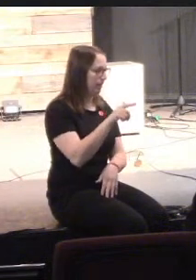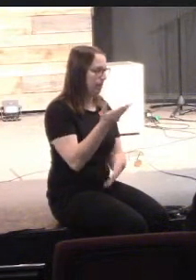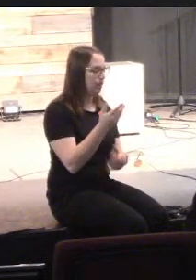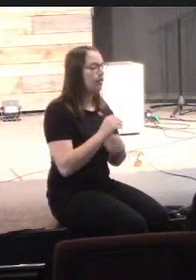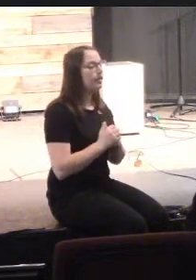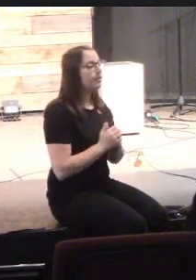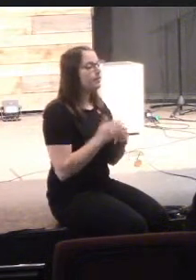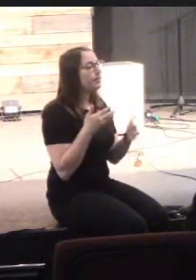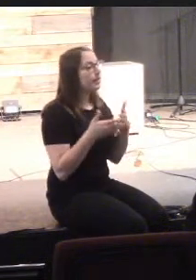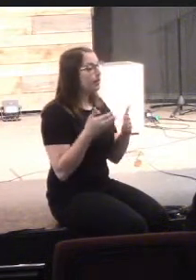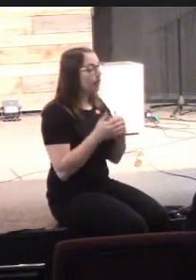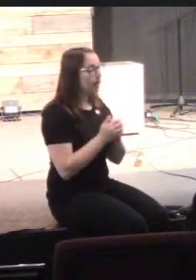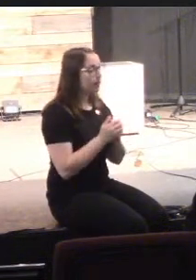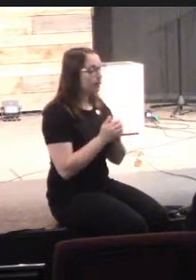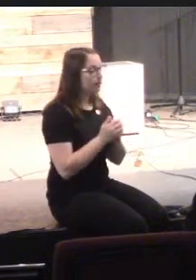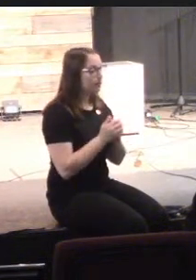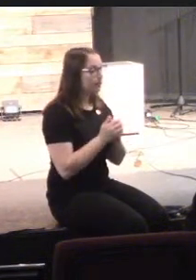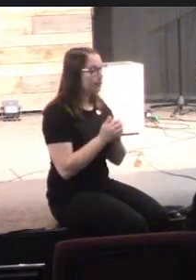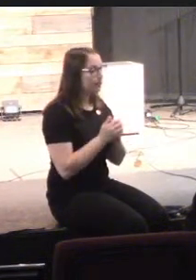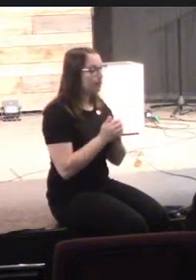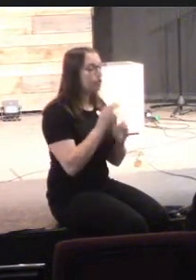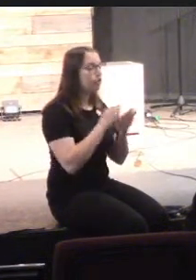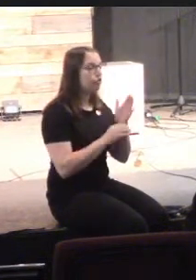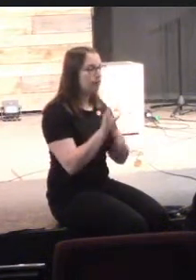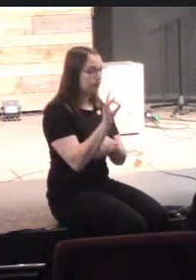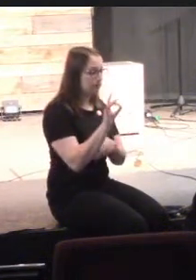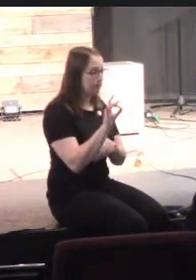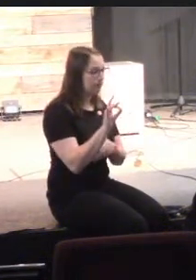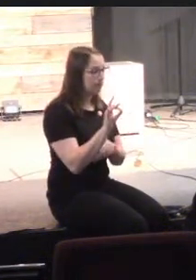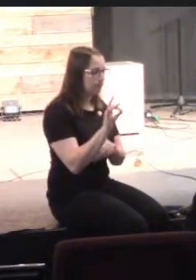But we pick it up here in Acts chapter 8